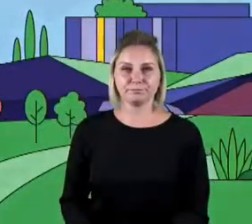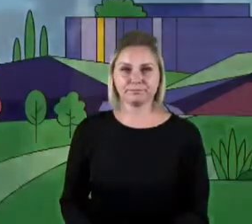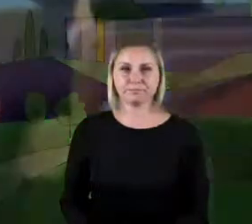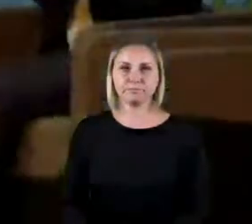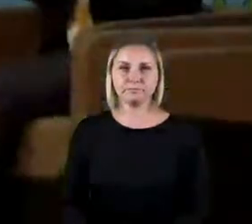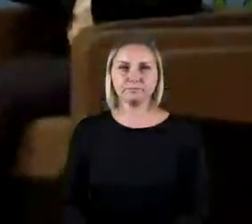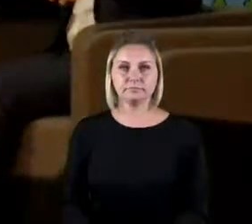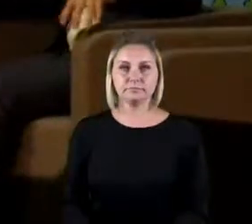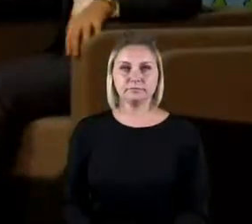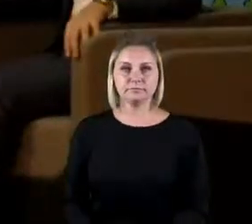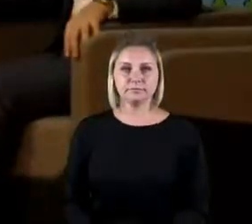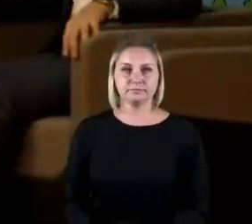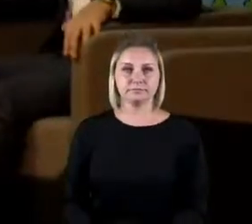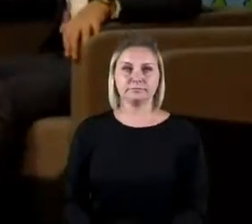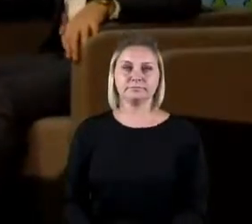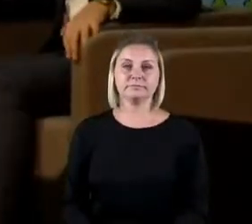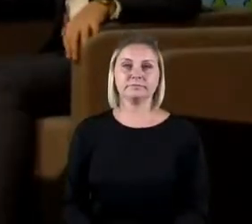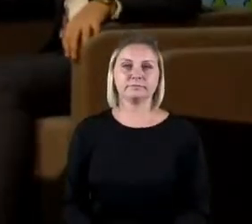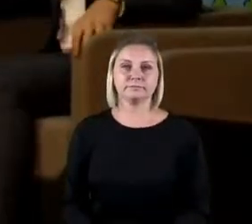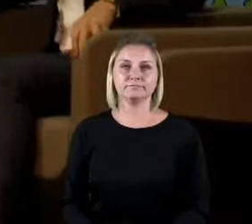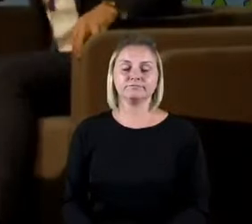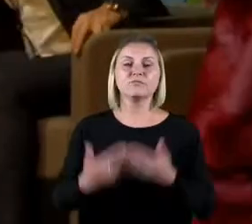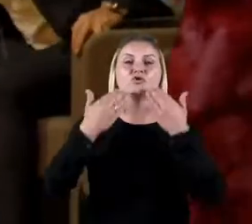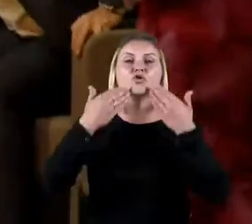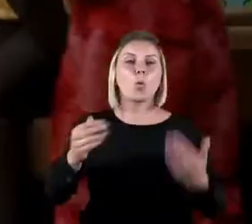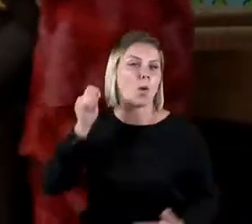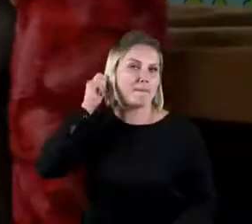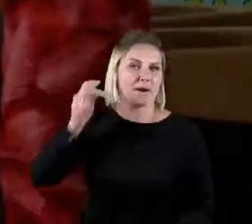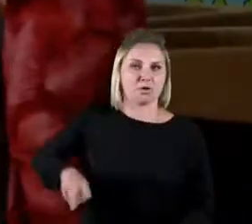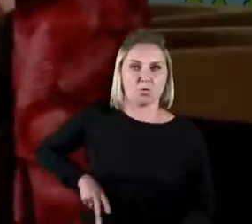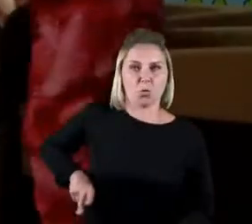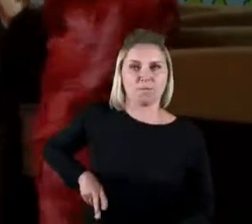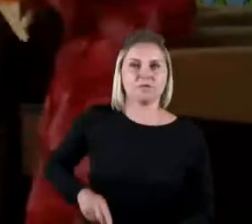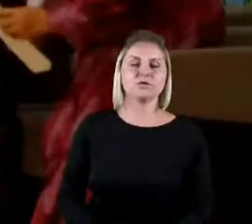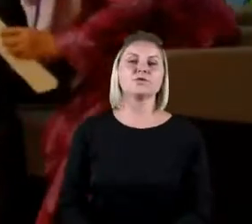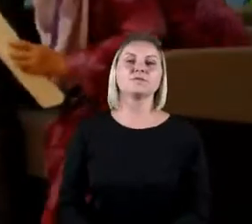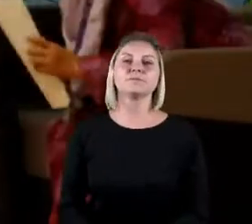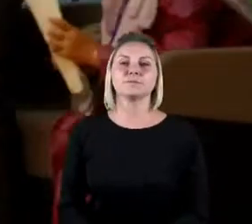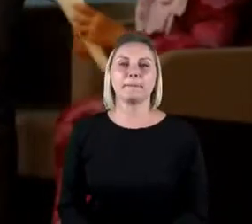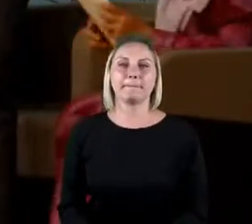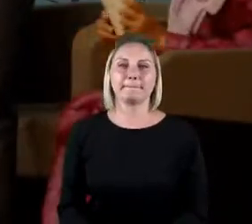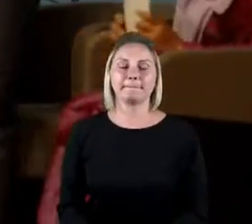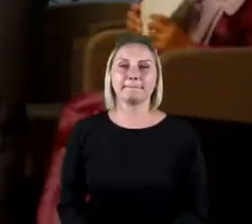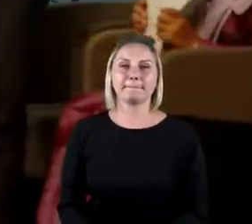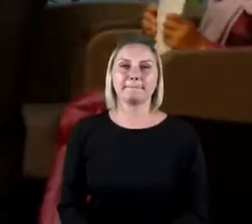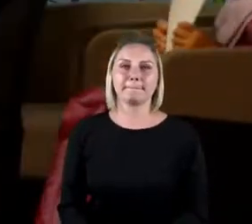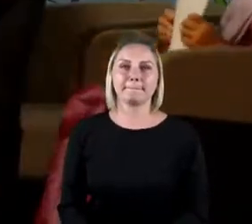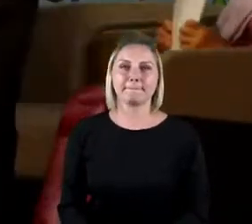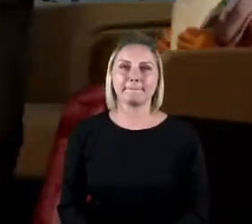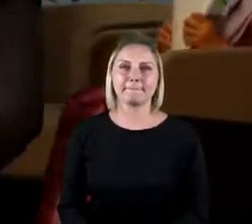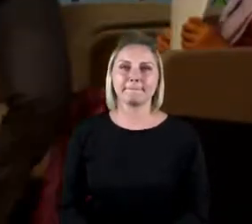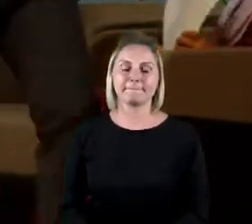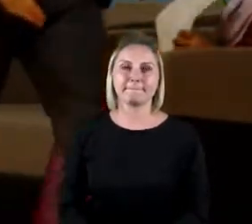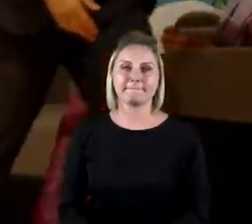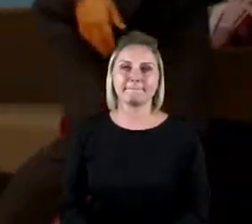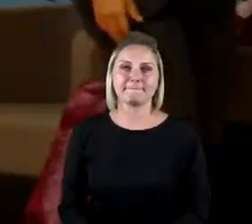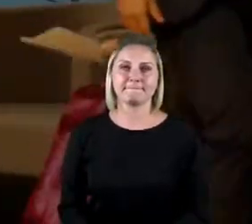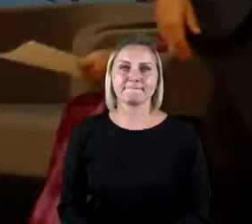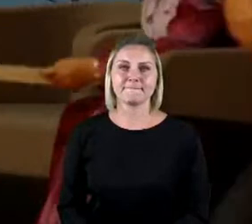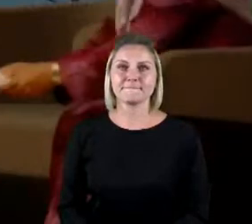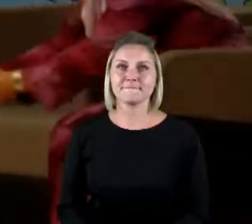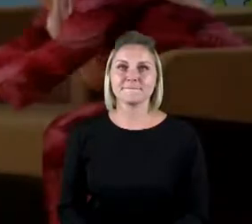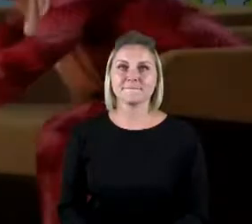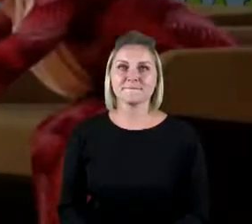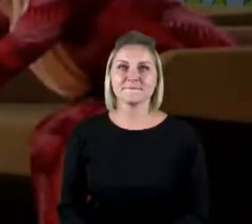Thank you, Major Nolaini Roslan. It was a pleasure. Please, Sergio Lopez, Director of Urban Planning of Medellin, Colombia.